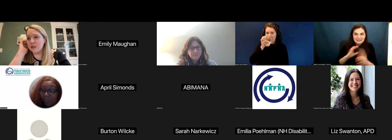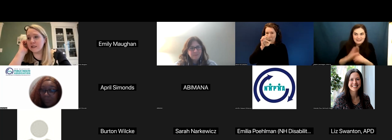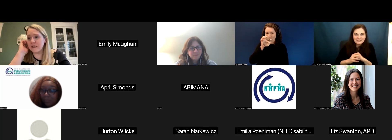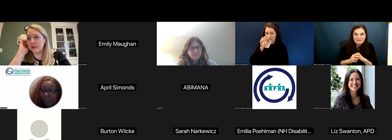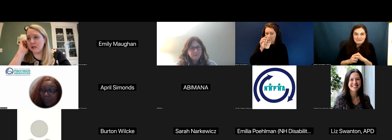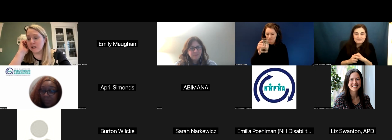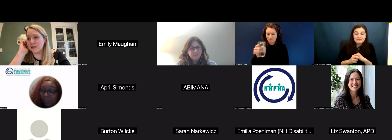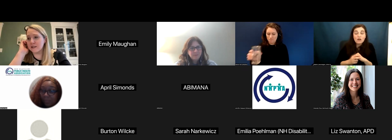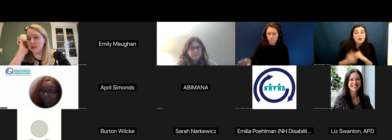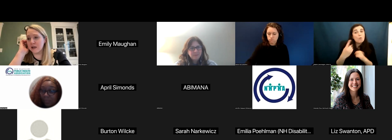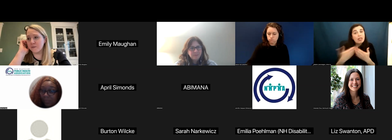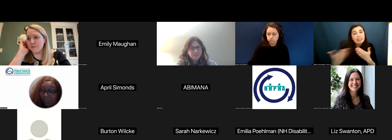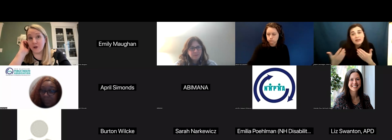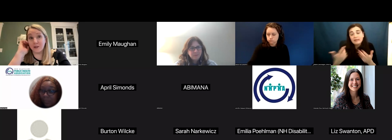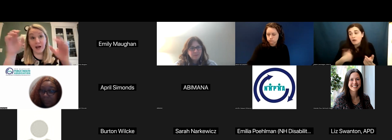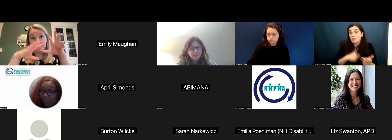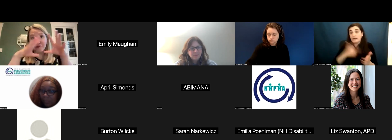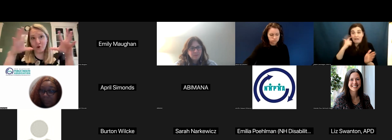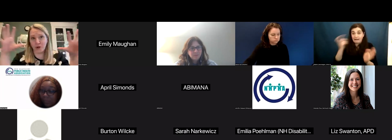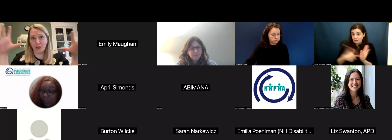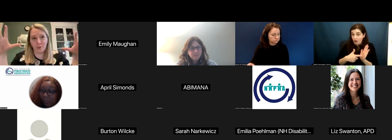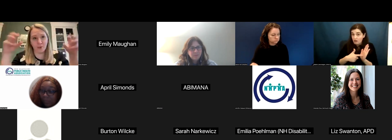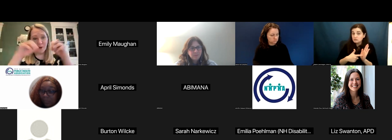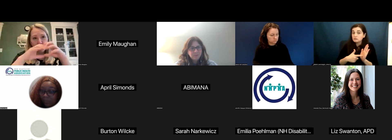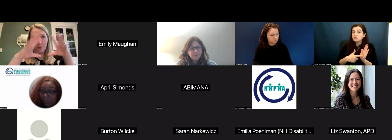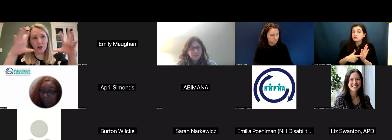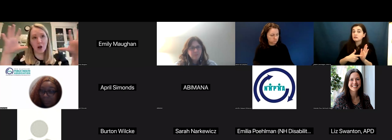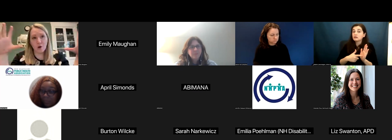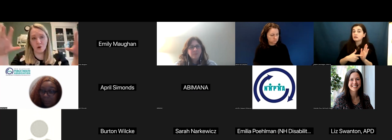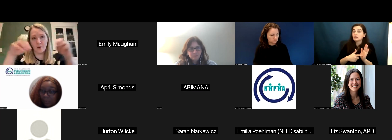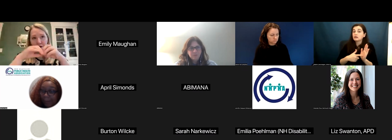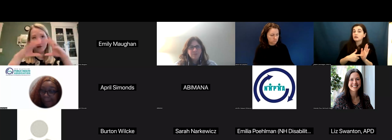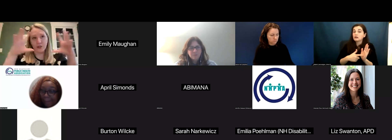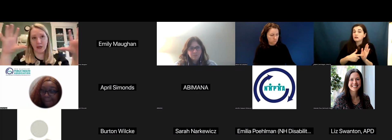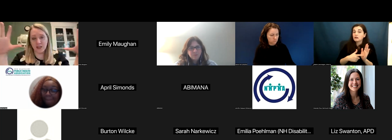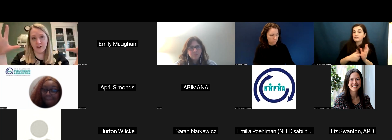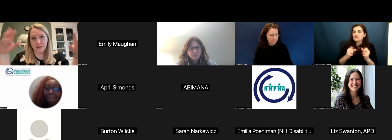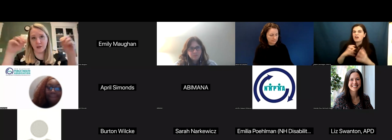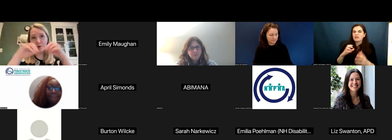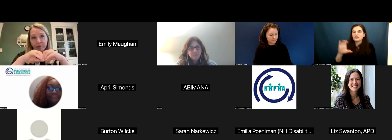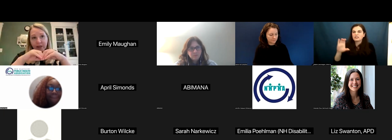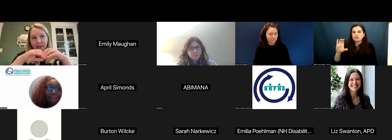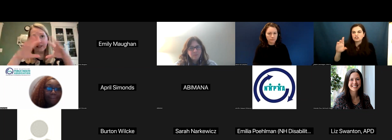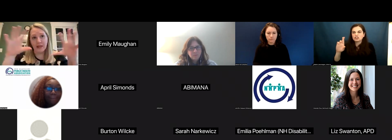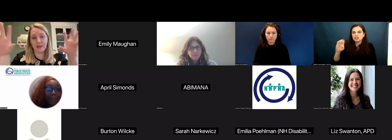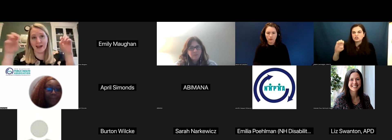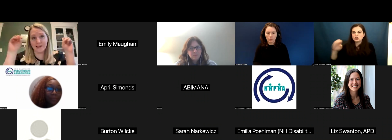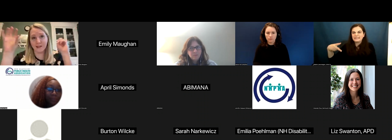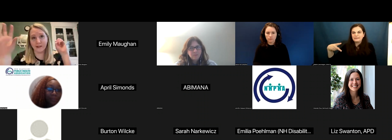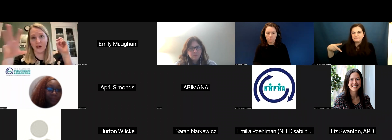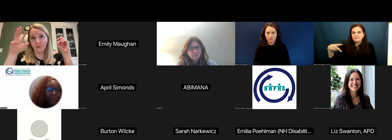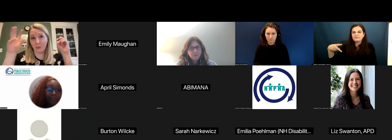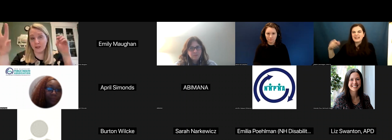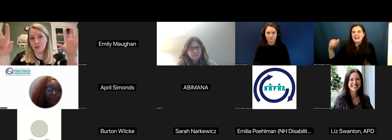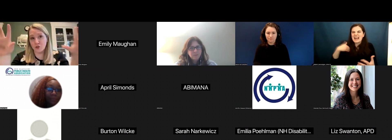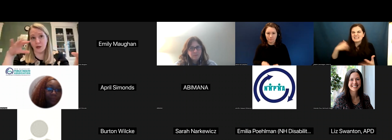we see is a lot of creep. I mean, what we know about the anti-vaccine movement is that it has a